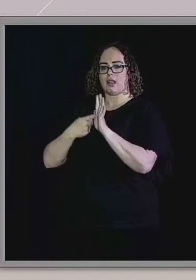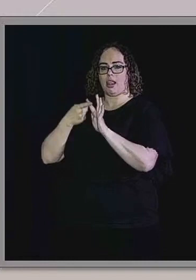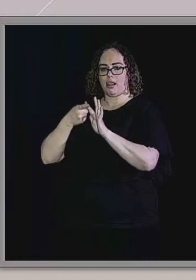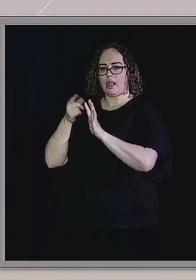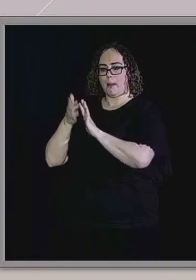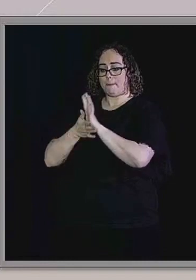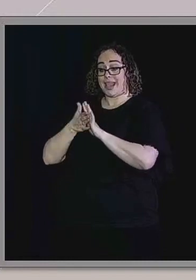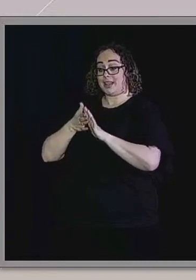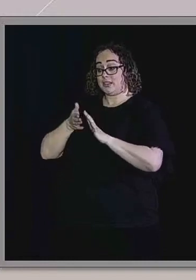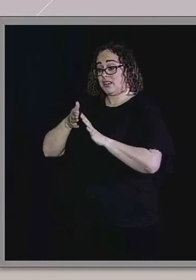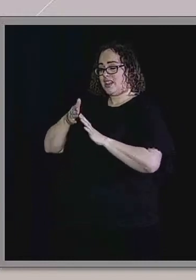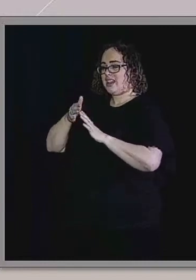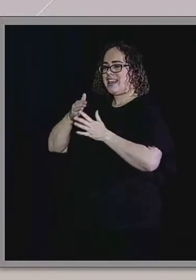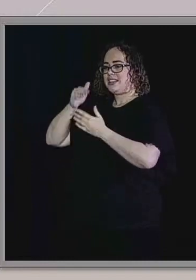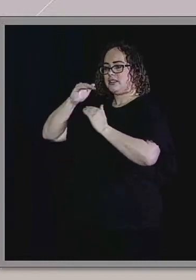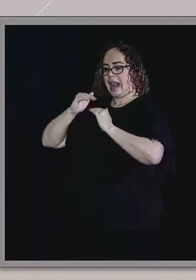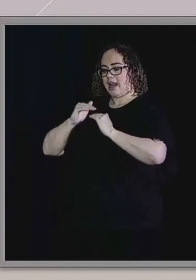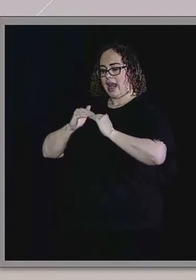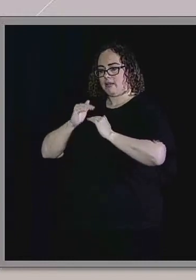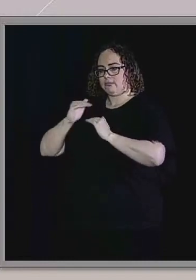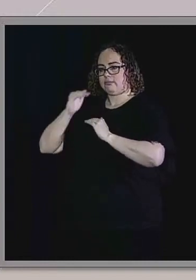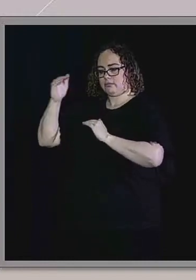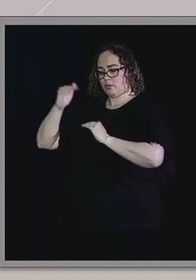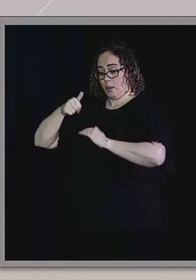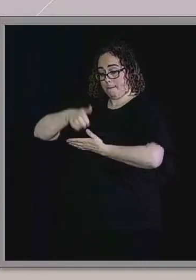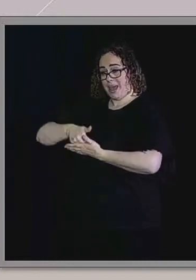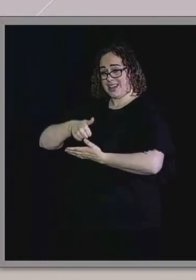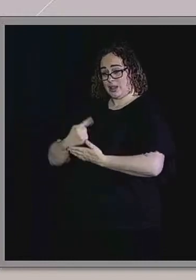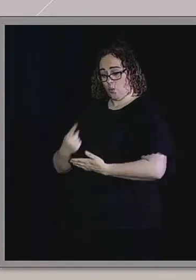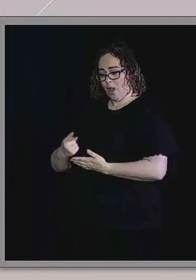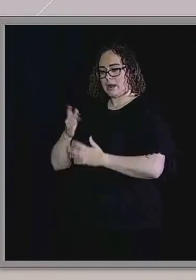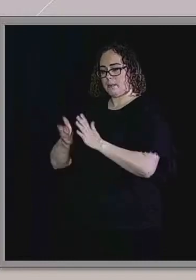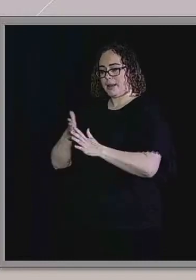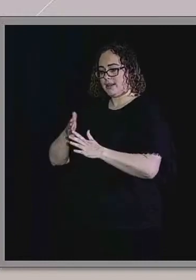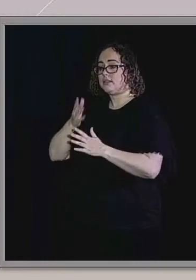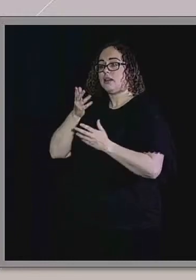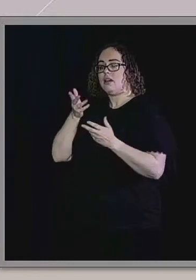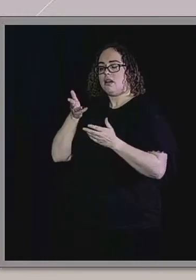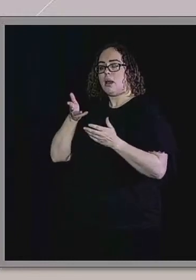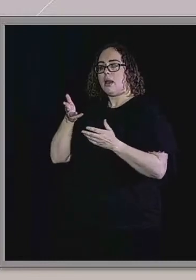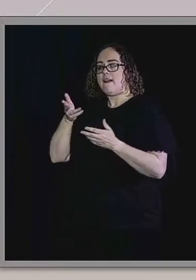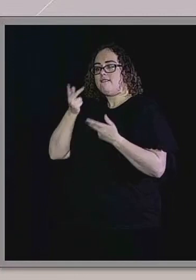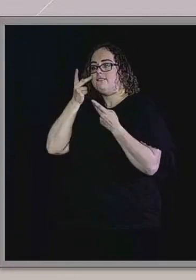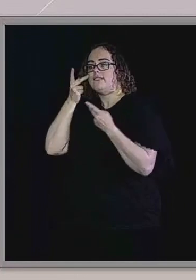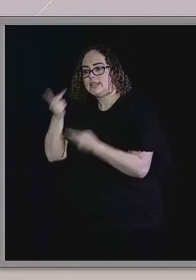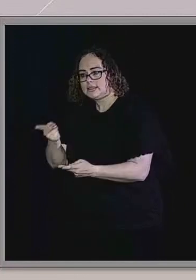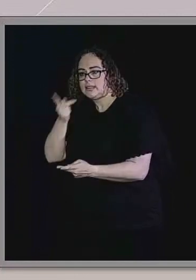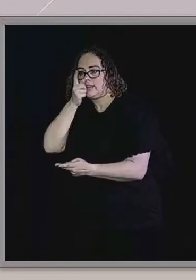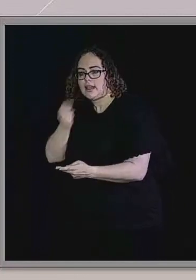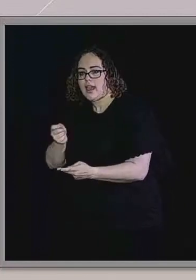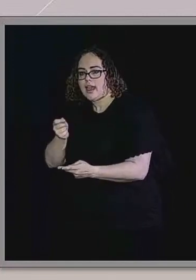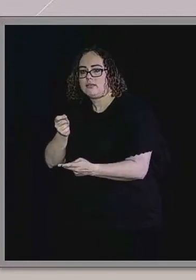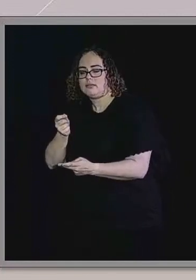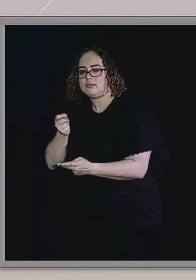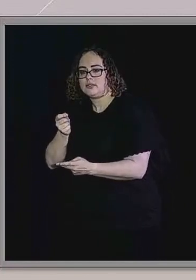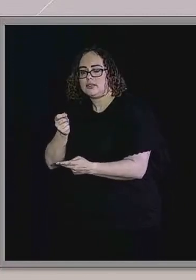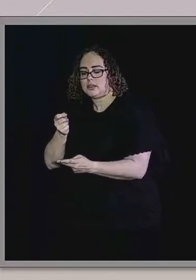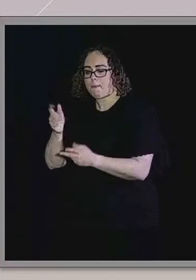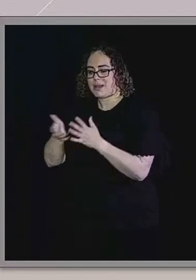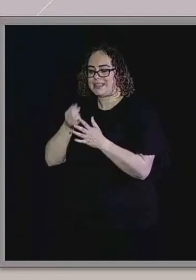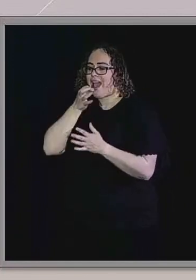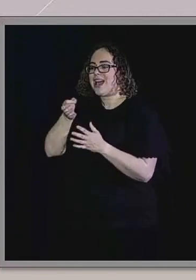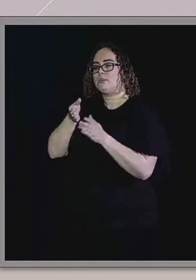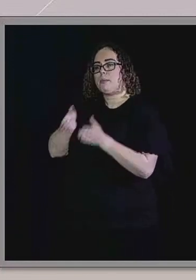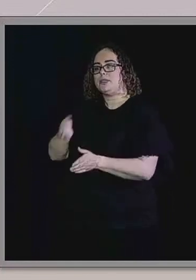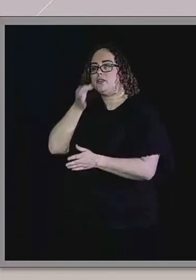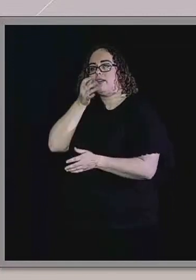I think what we have here is some pretty fundamental disrespect for Indigenous rights